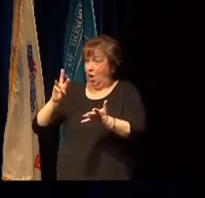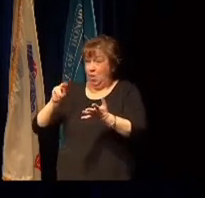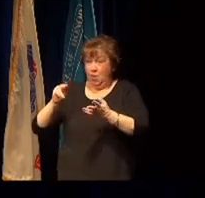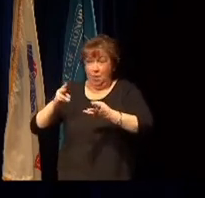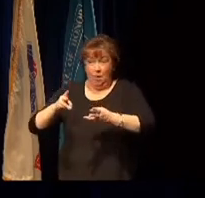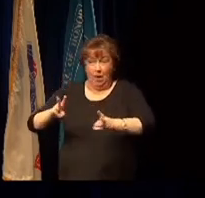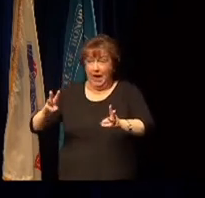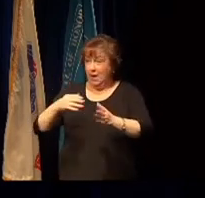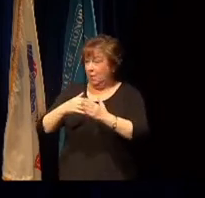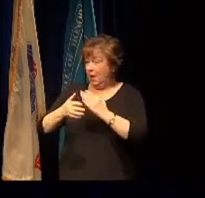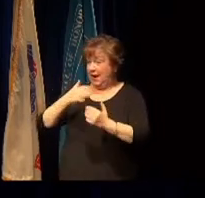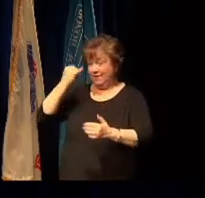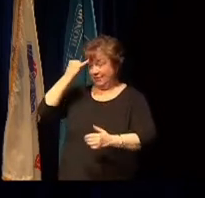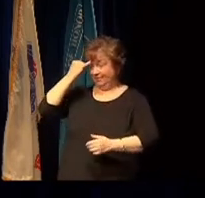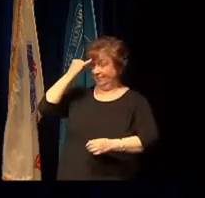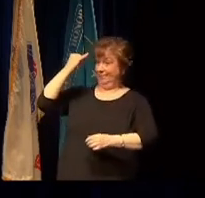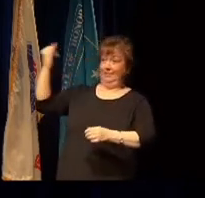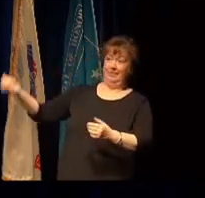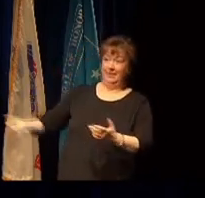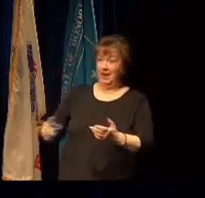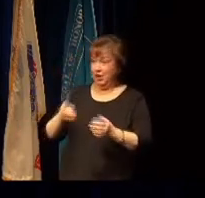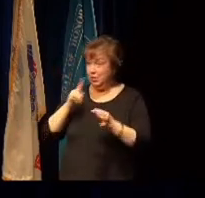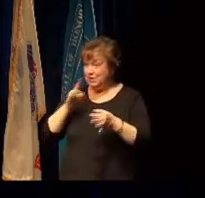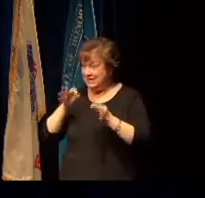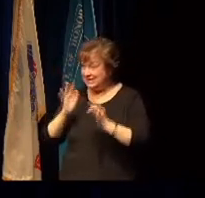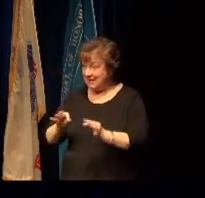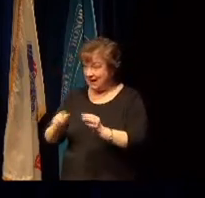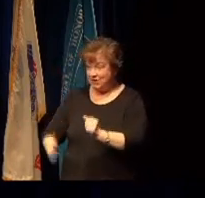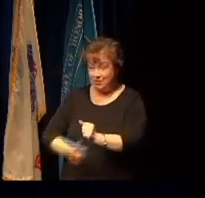or idea, the ideology you've